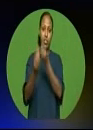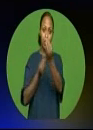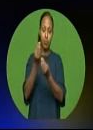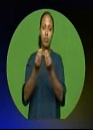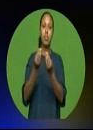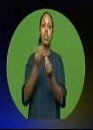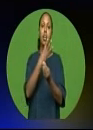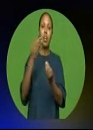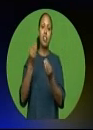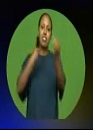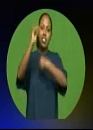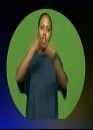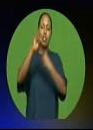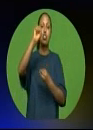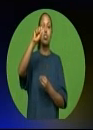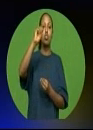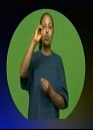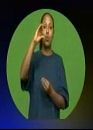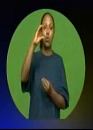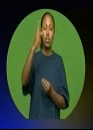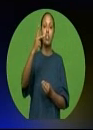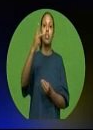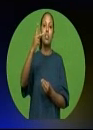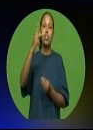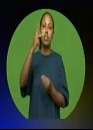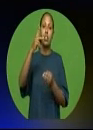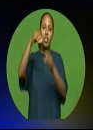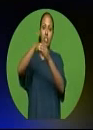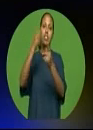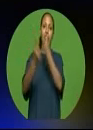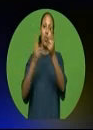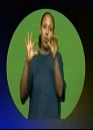selling stock to shareholders in corporation,